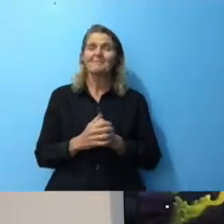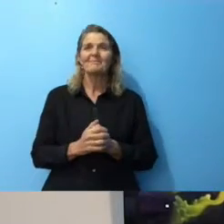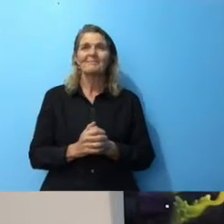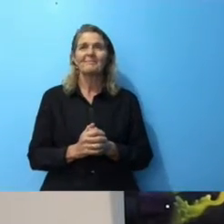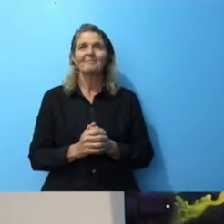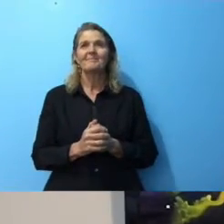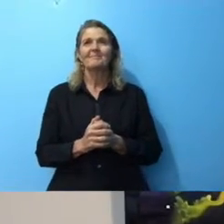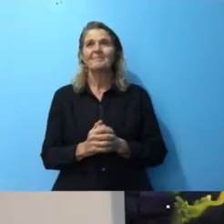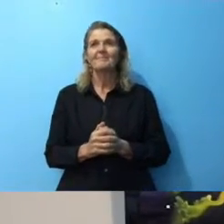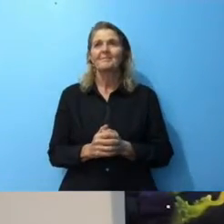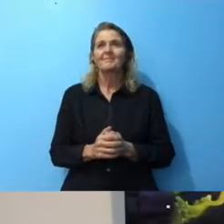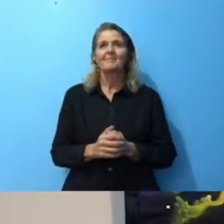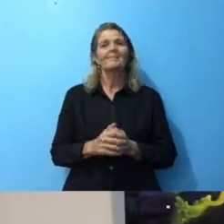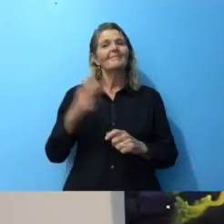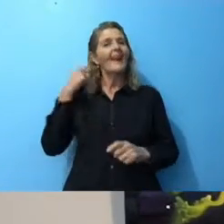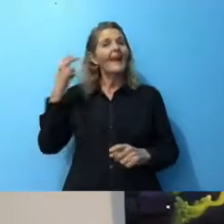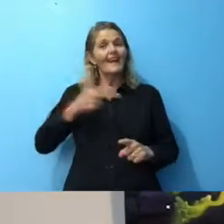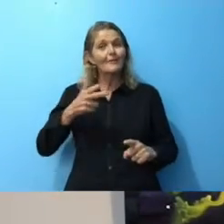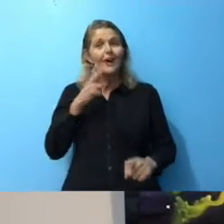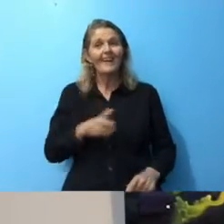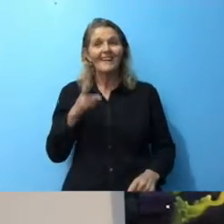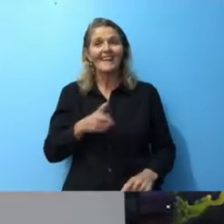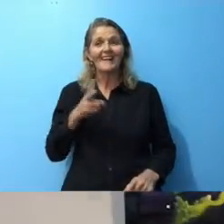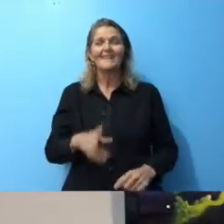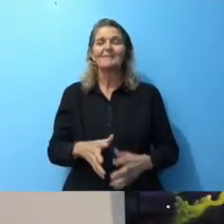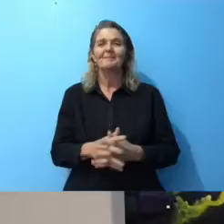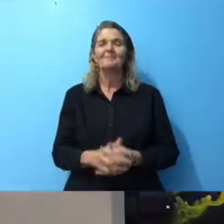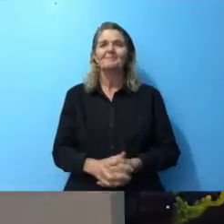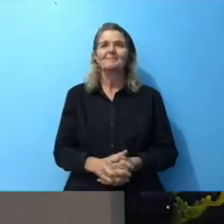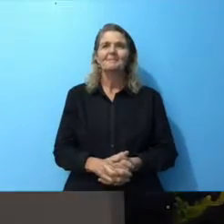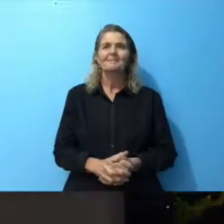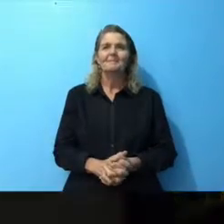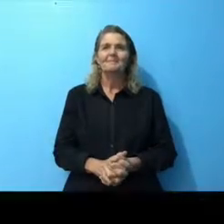Okay. Quick blast with the hairdryer.